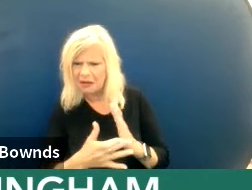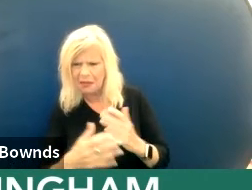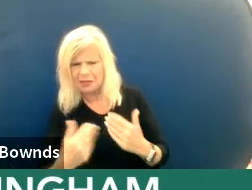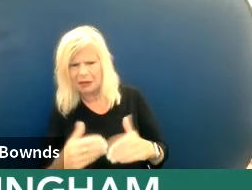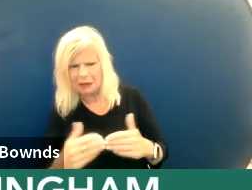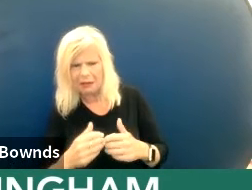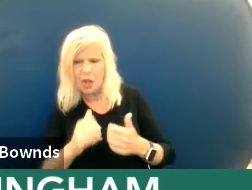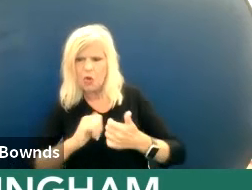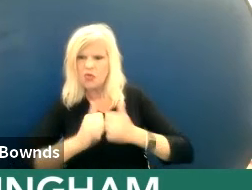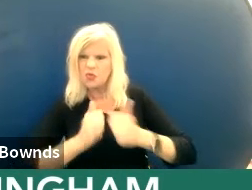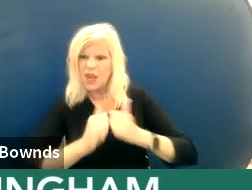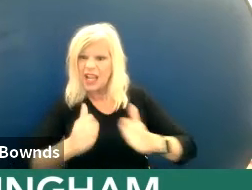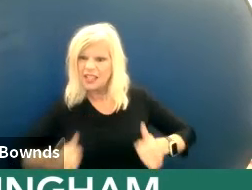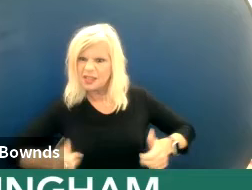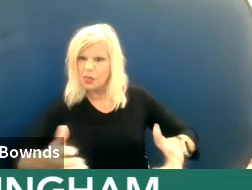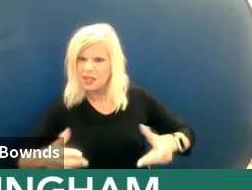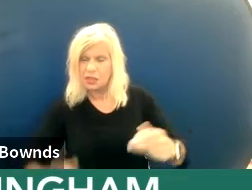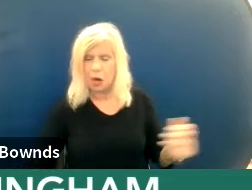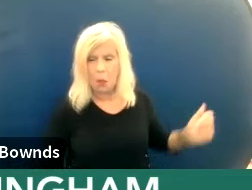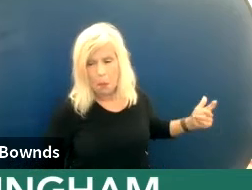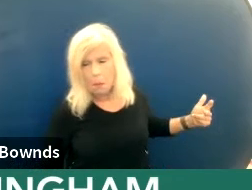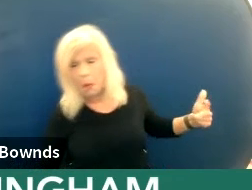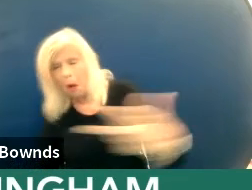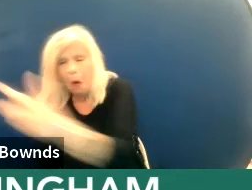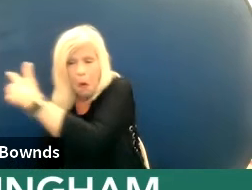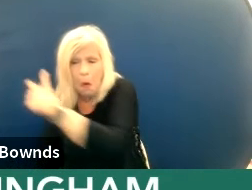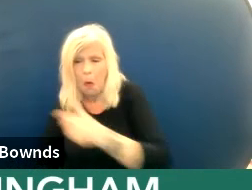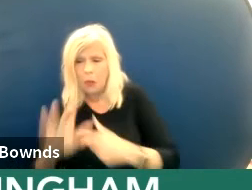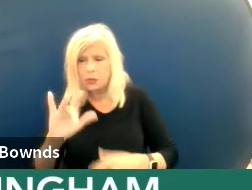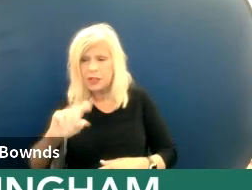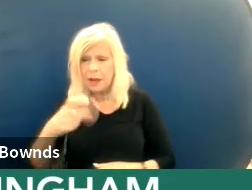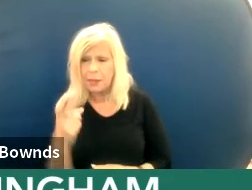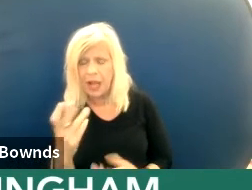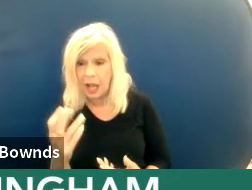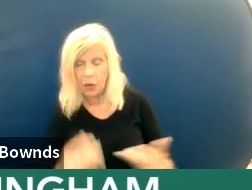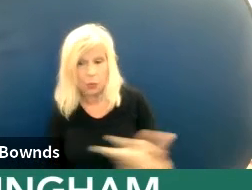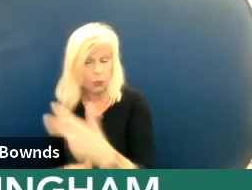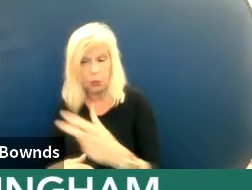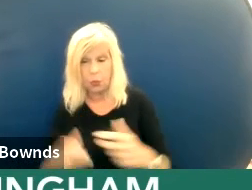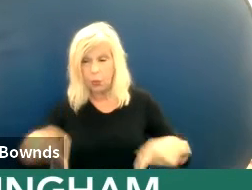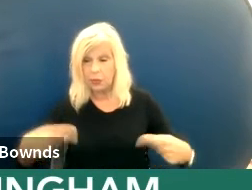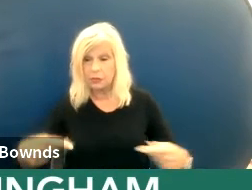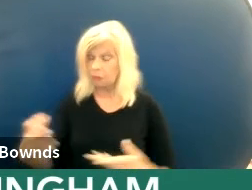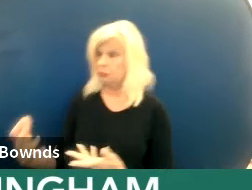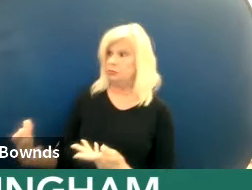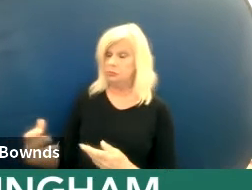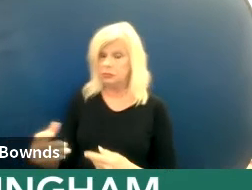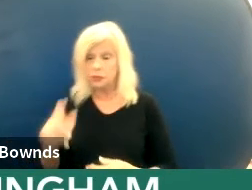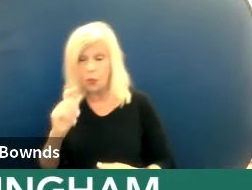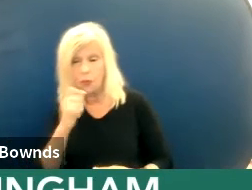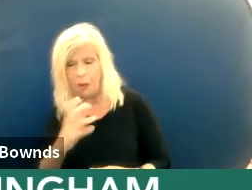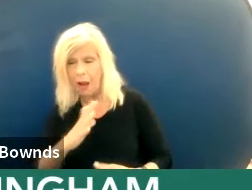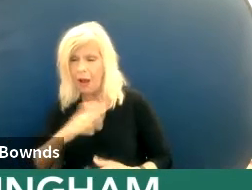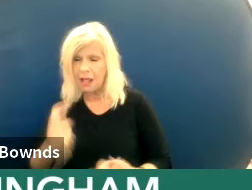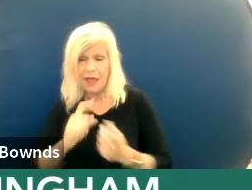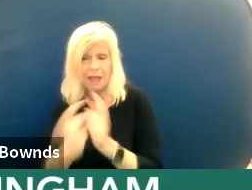racing wheelchair, whizzing by, going 25 miles per hour. And I thought it was the coolest thing ever. It really was a